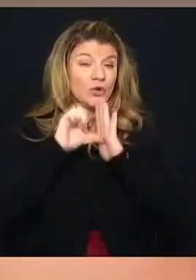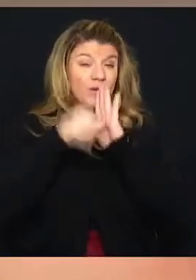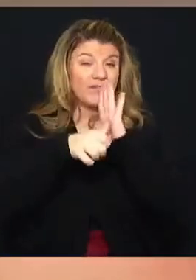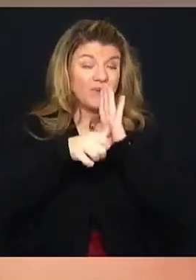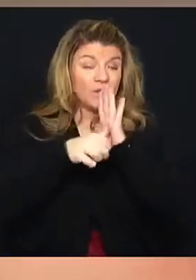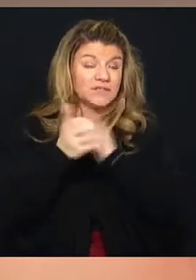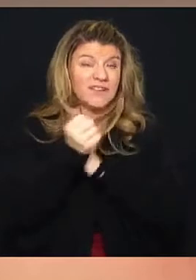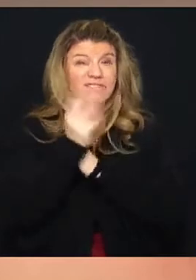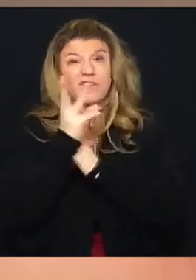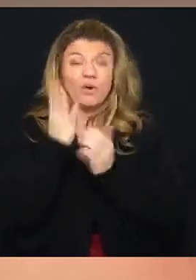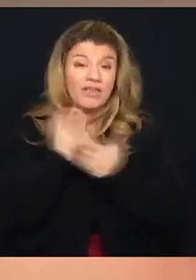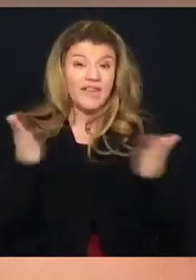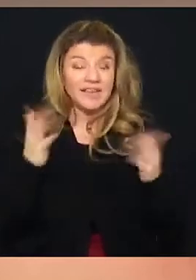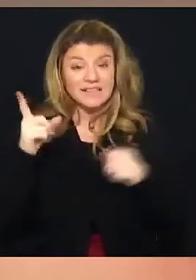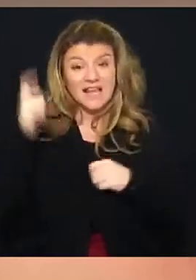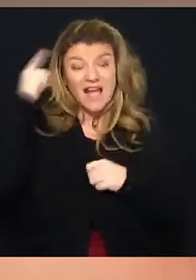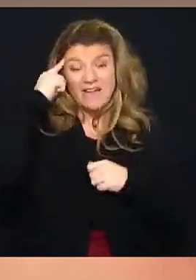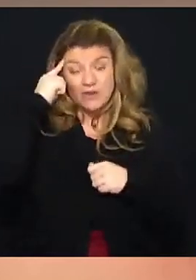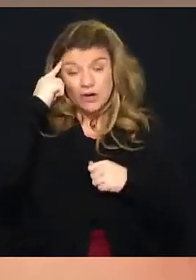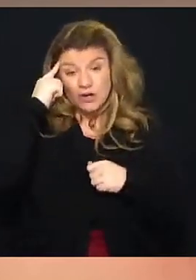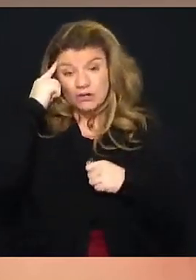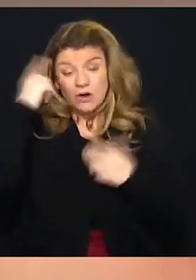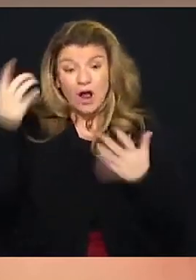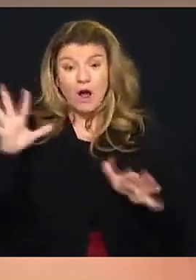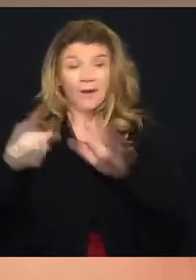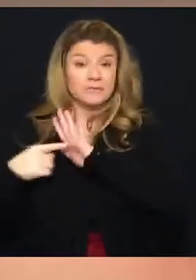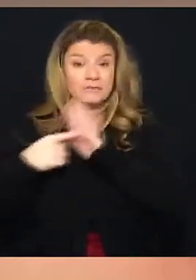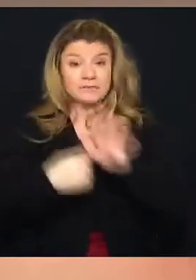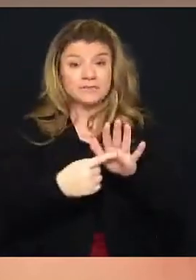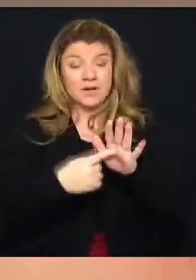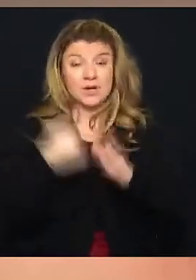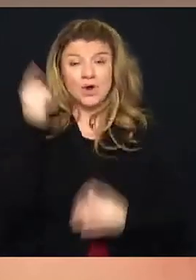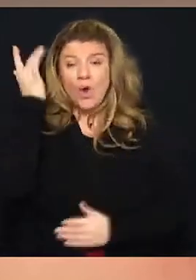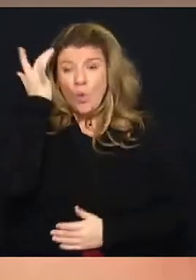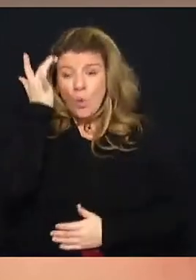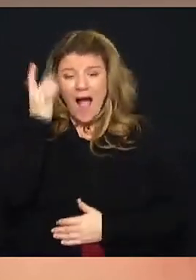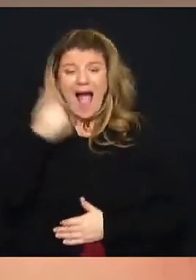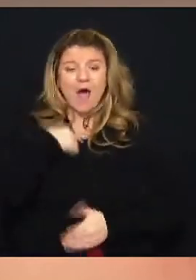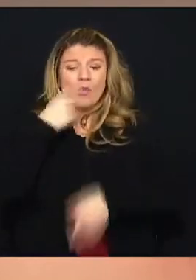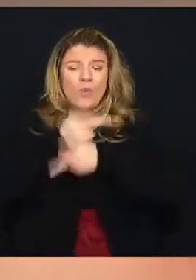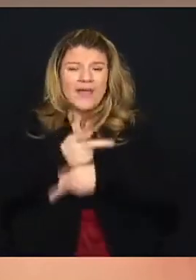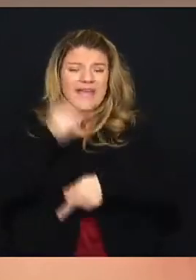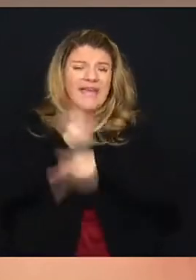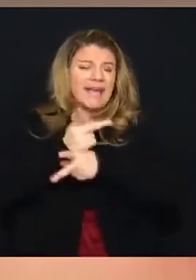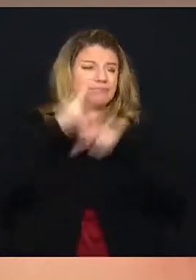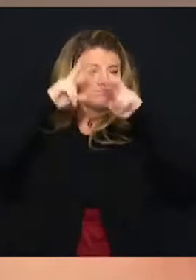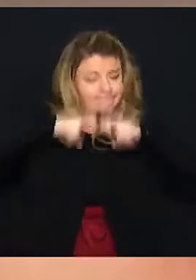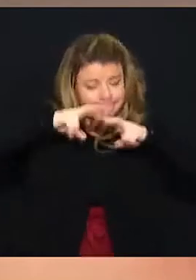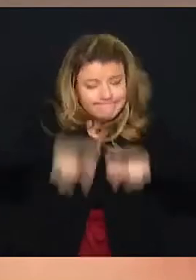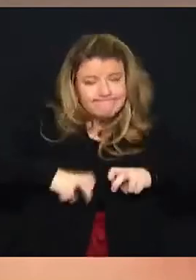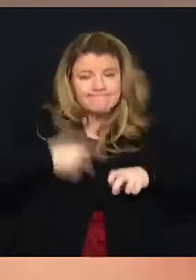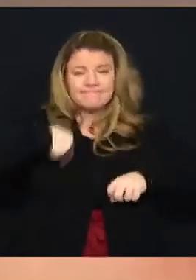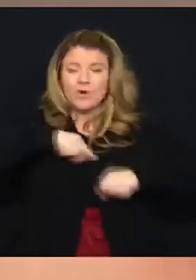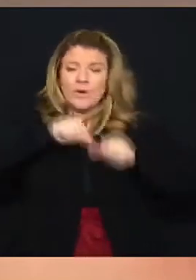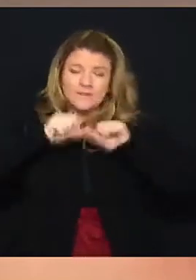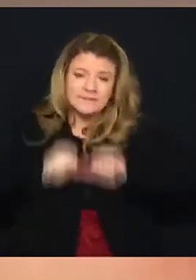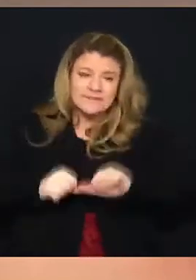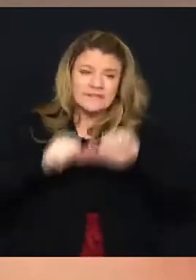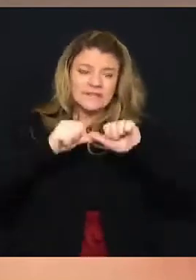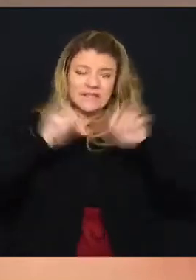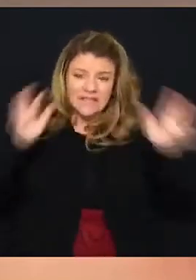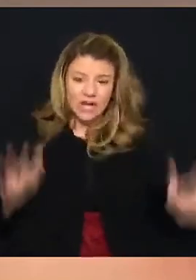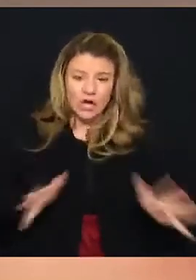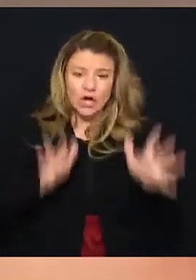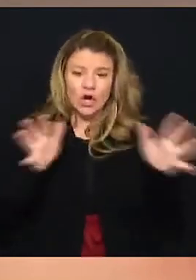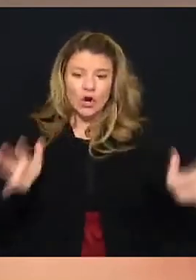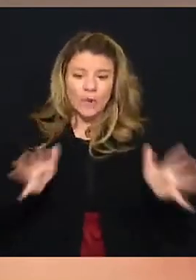couple things that the governor pointed out, why we keep digging and why we keep pressing so hard and